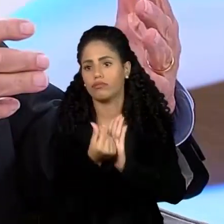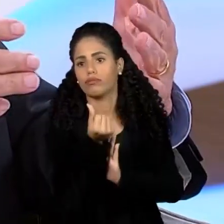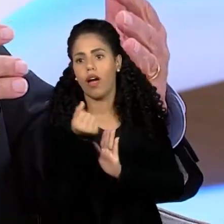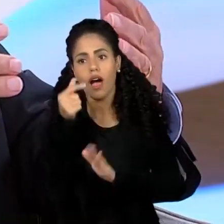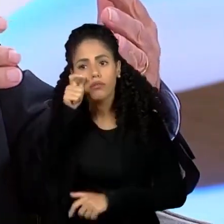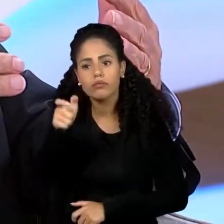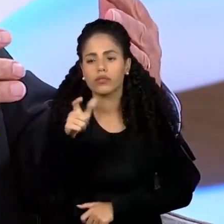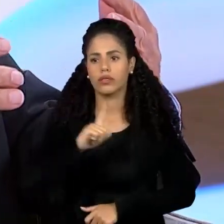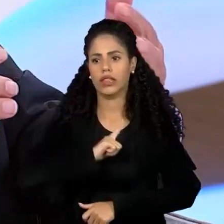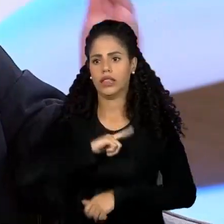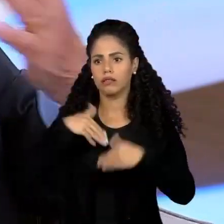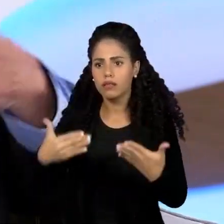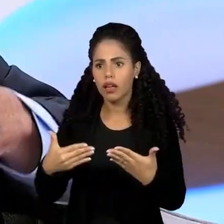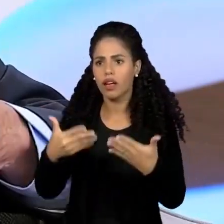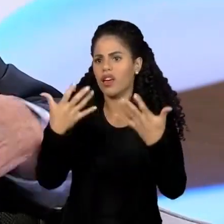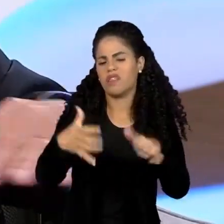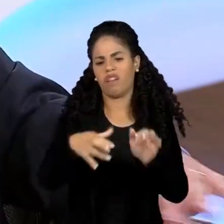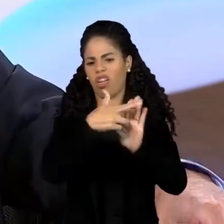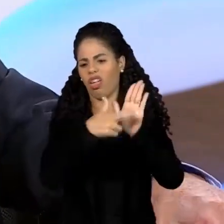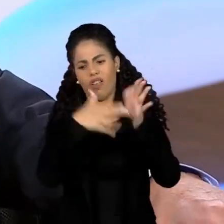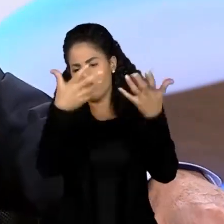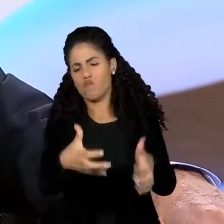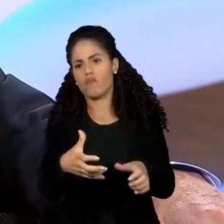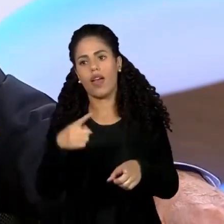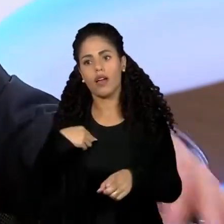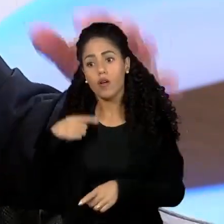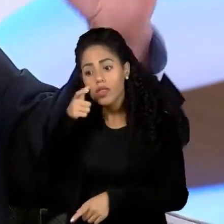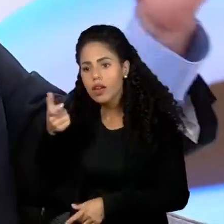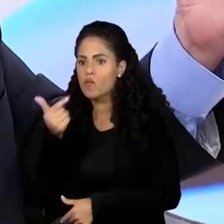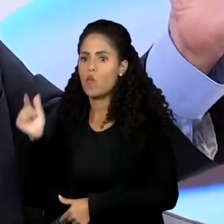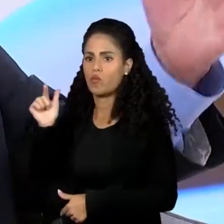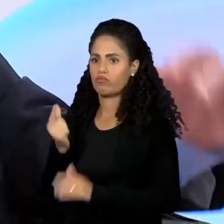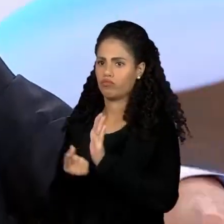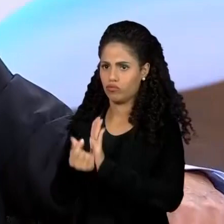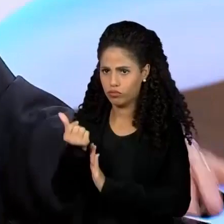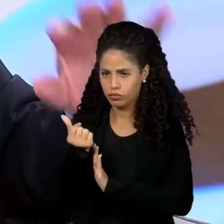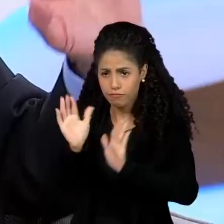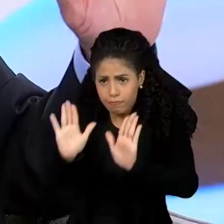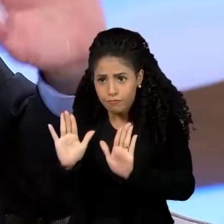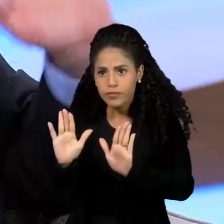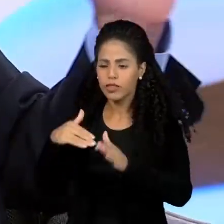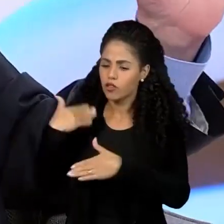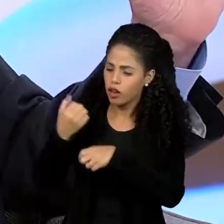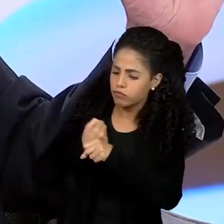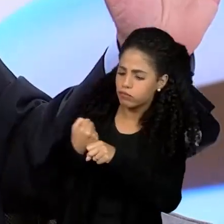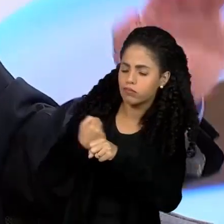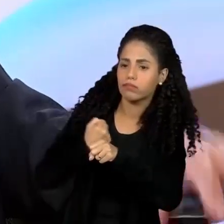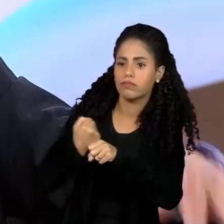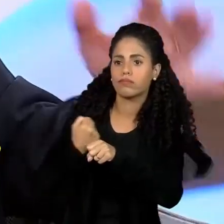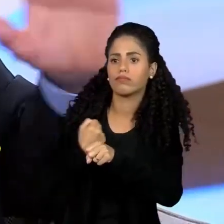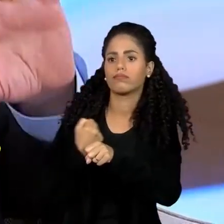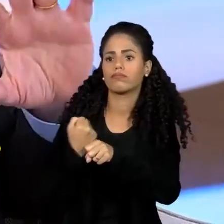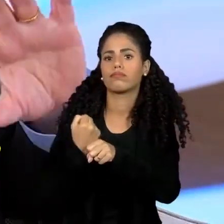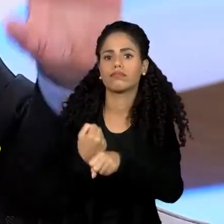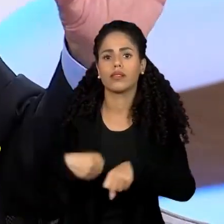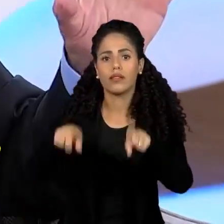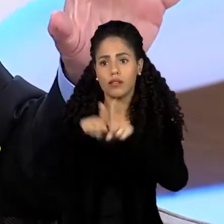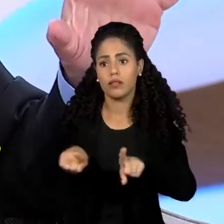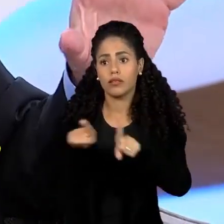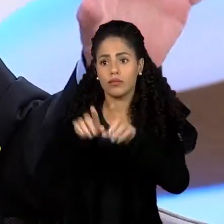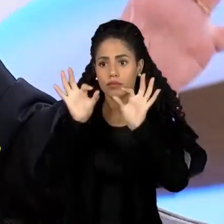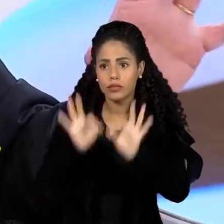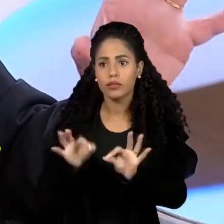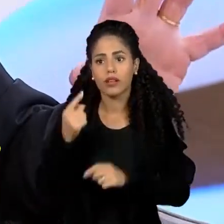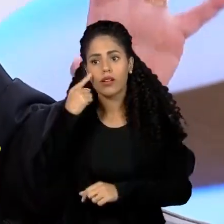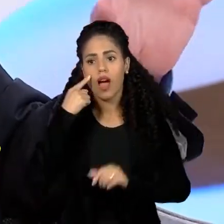financial interests that don't want that regulation. You know, a few years ago, they said self-regulation. And I said, well,